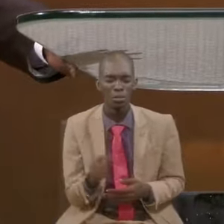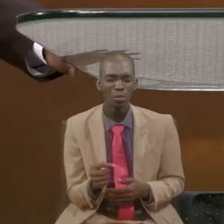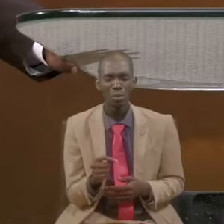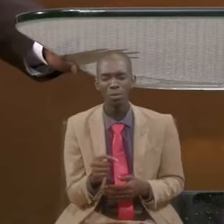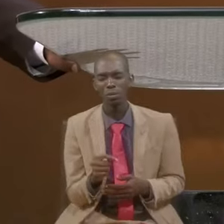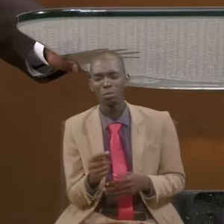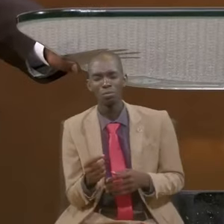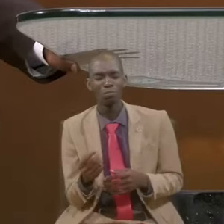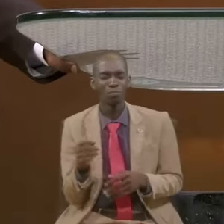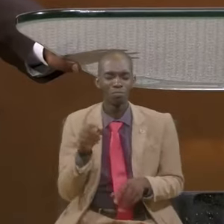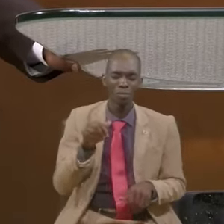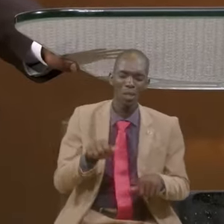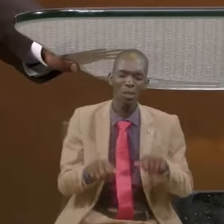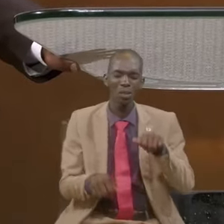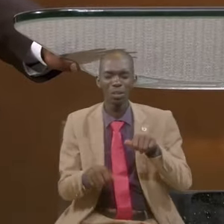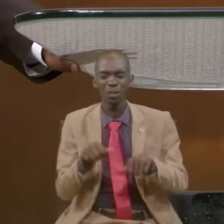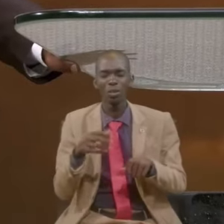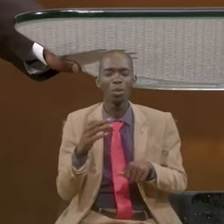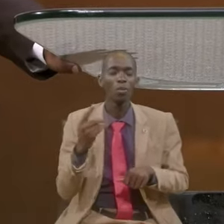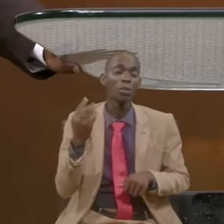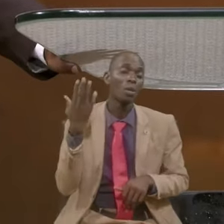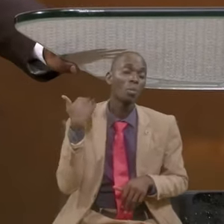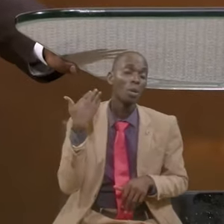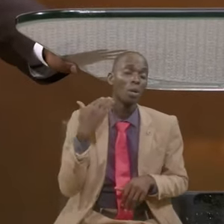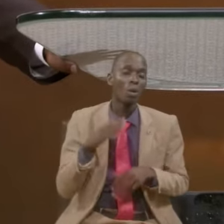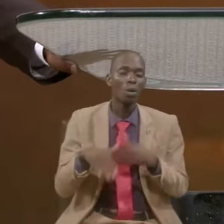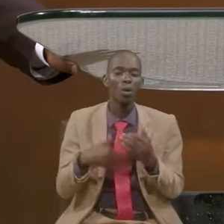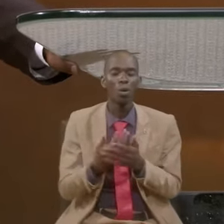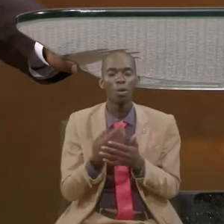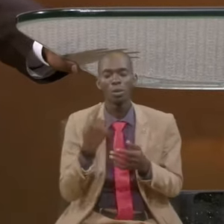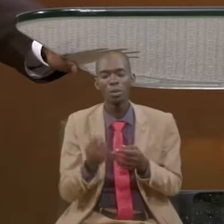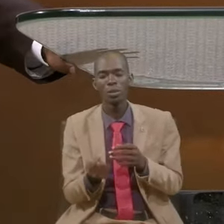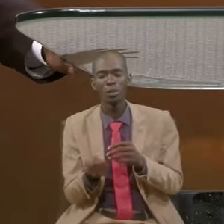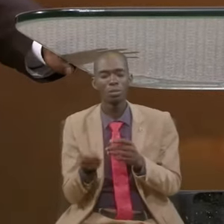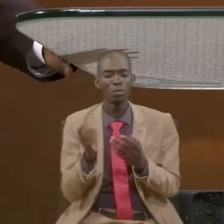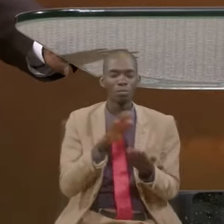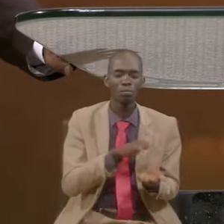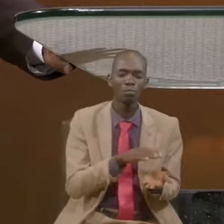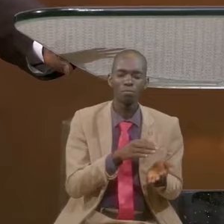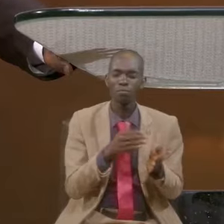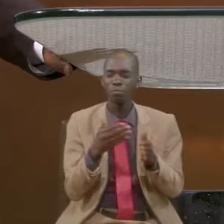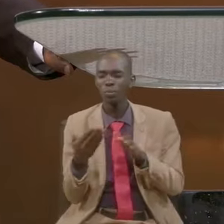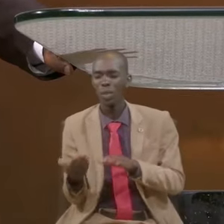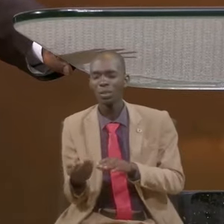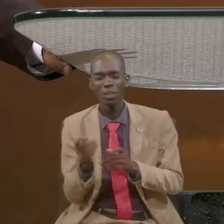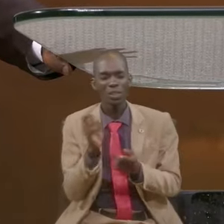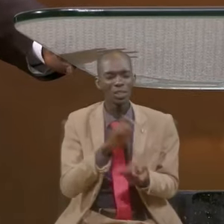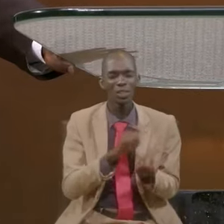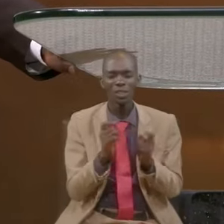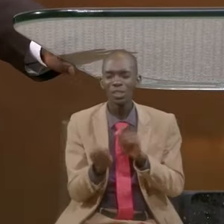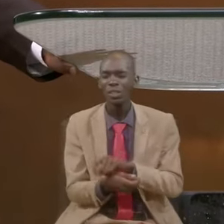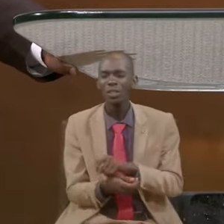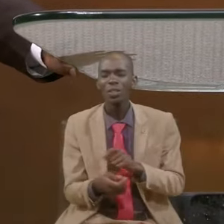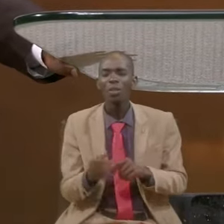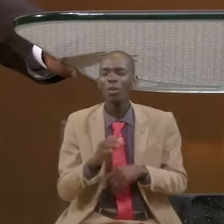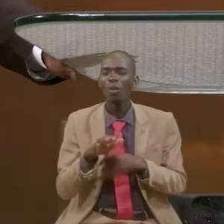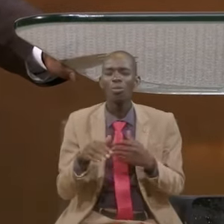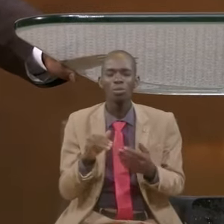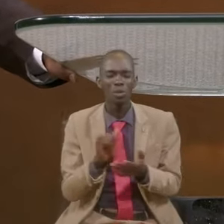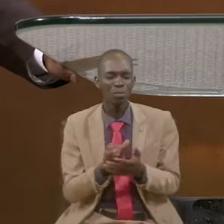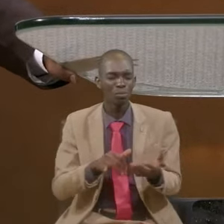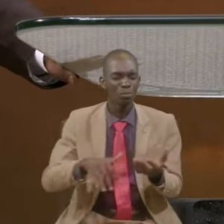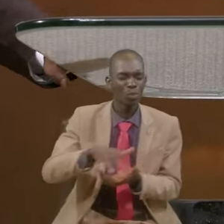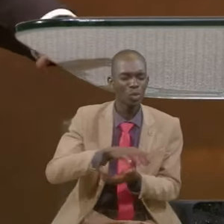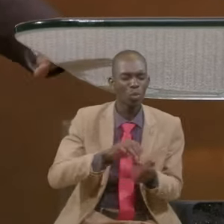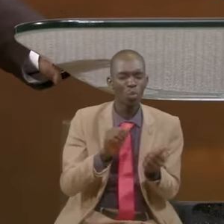vacillations of the past, all the changing and meddling with those who are